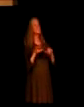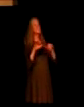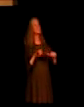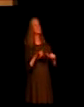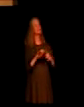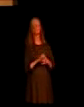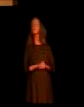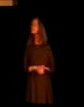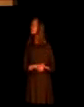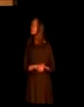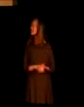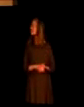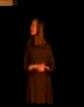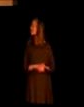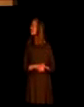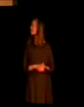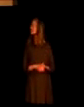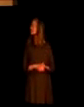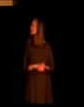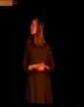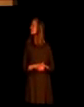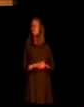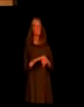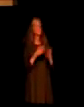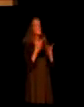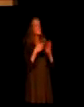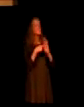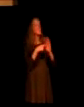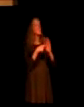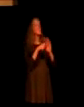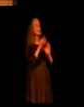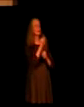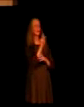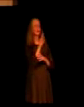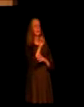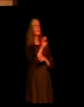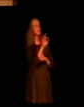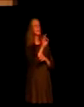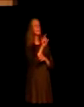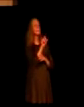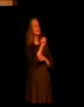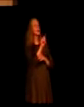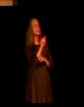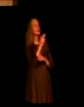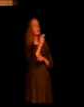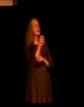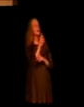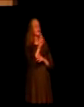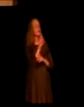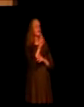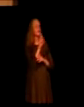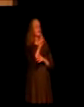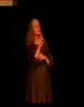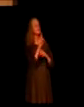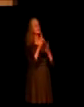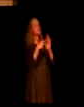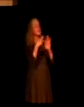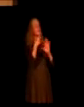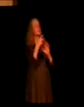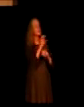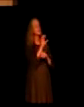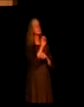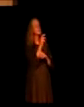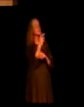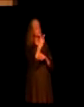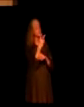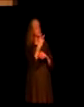that. You can always use Flathead Lake for a geographic reference there. So we doubled CO2 in our